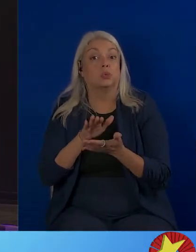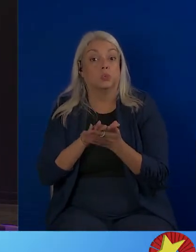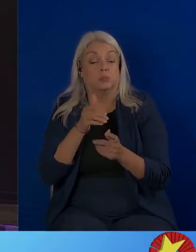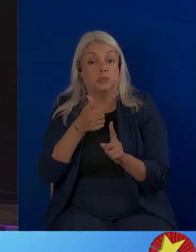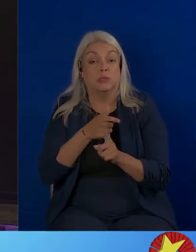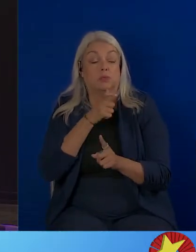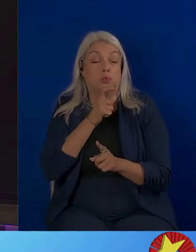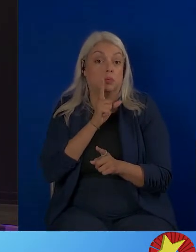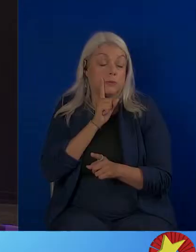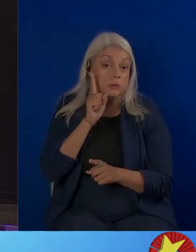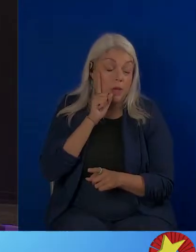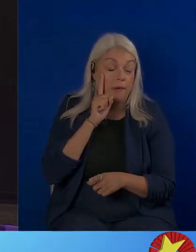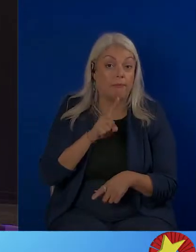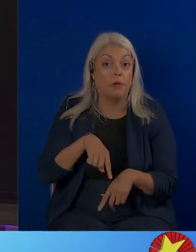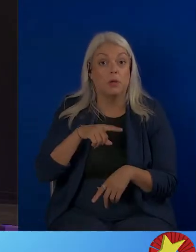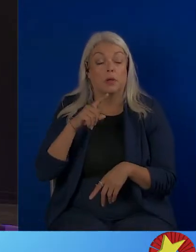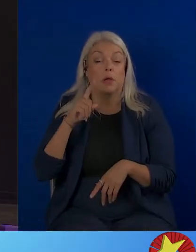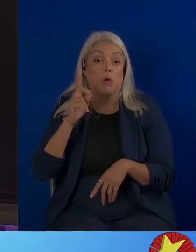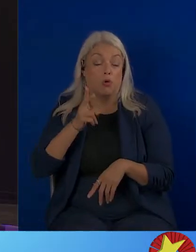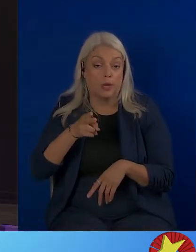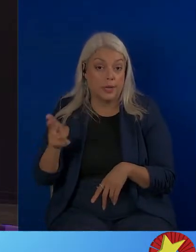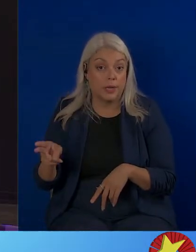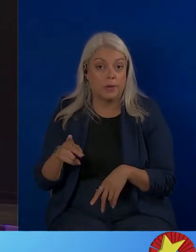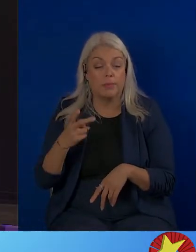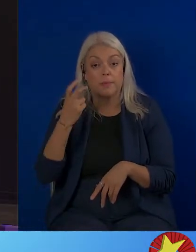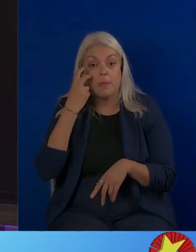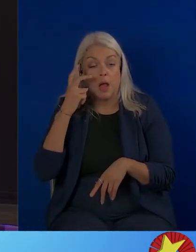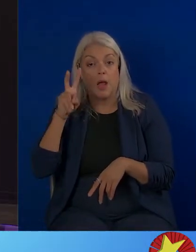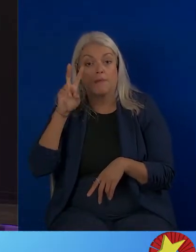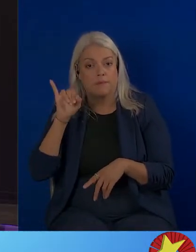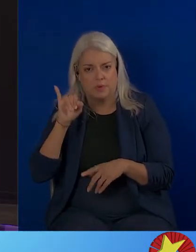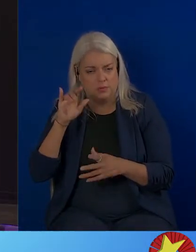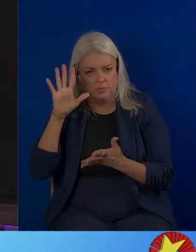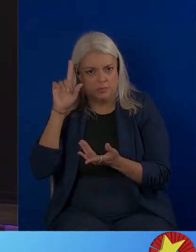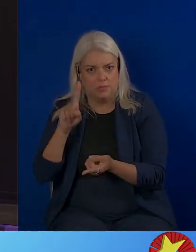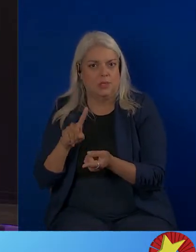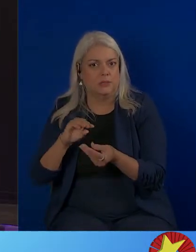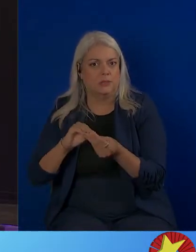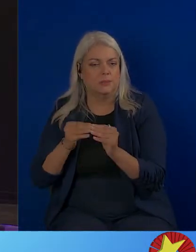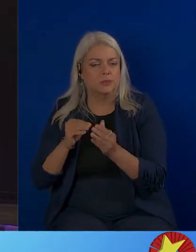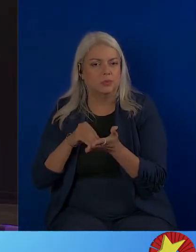that are blind and visually impaired are also starting to decline.